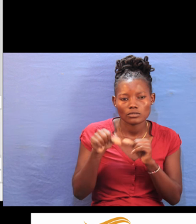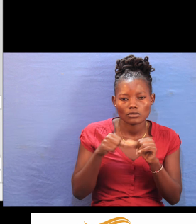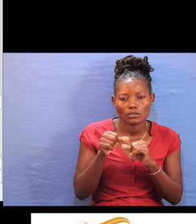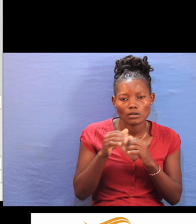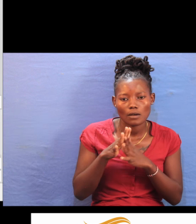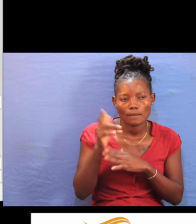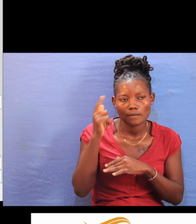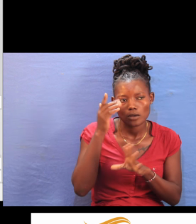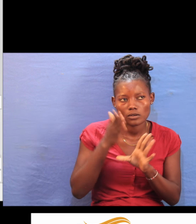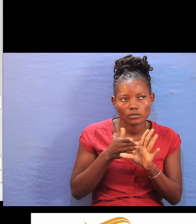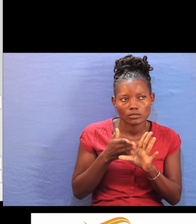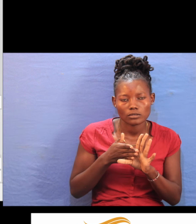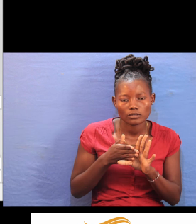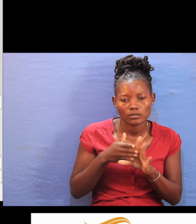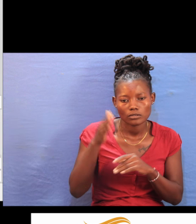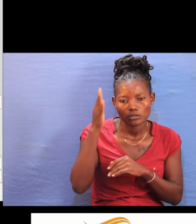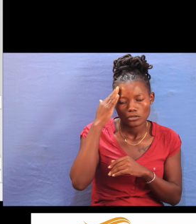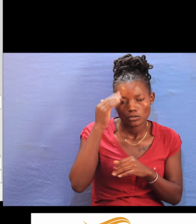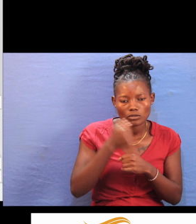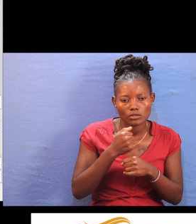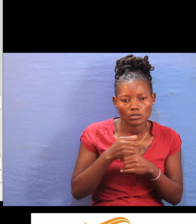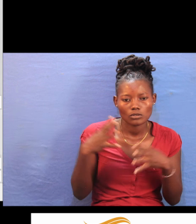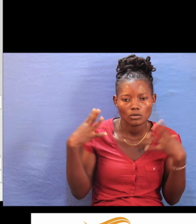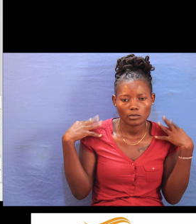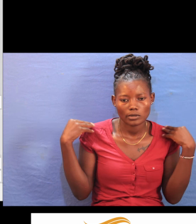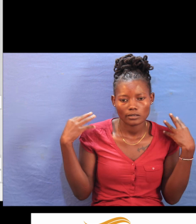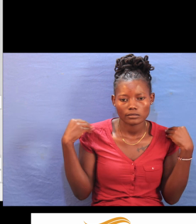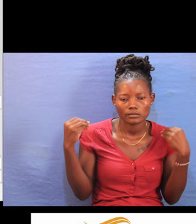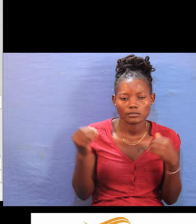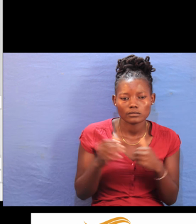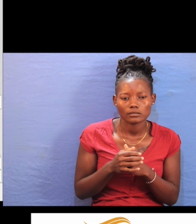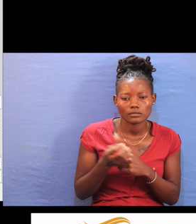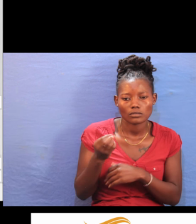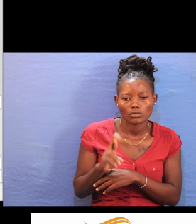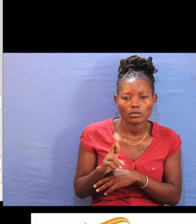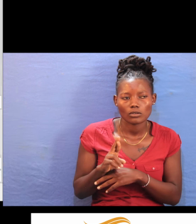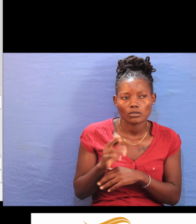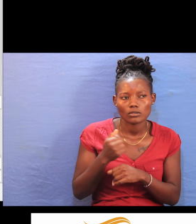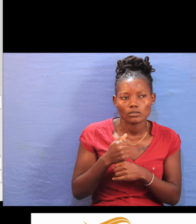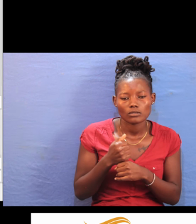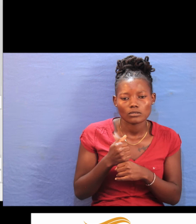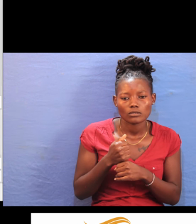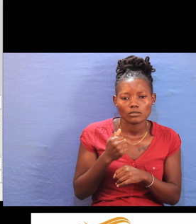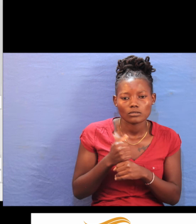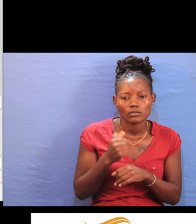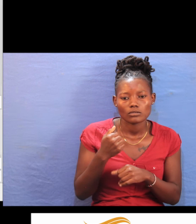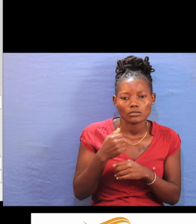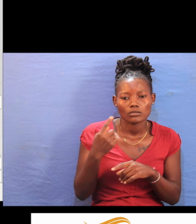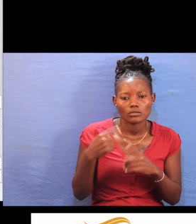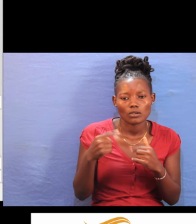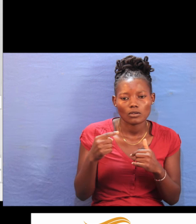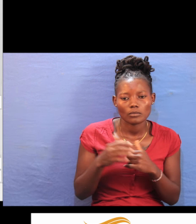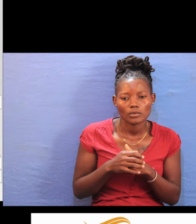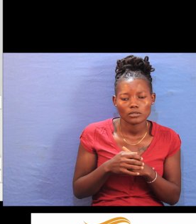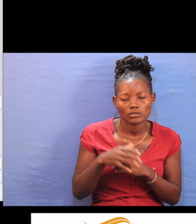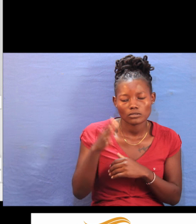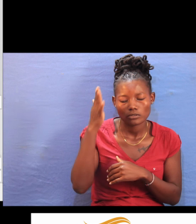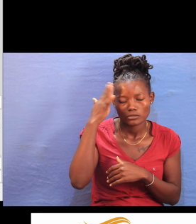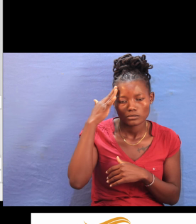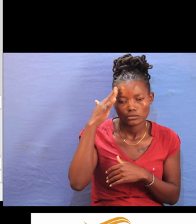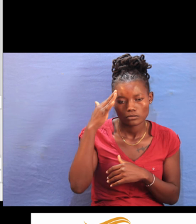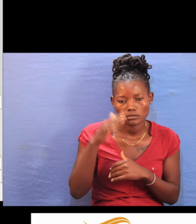but it's like the last thing that we think of oftentimes as coaches and athletes. We get to a competition and we